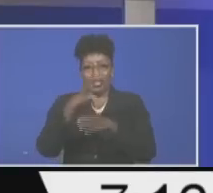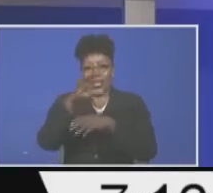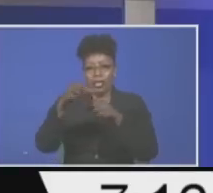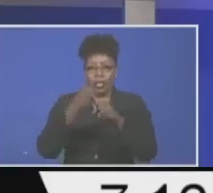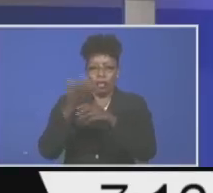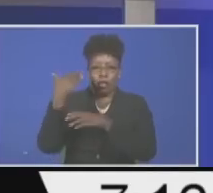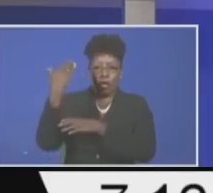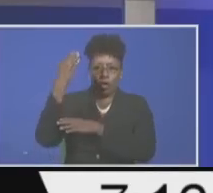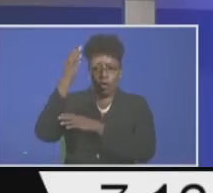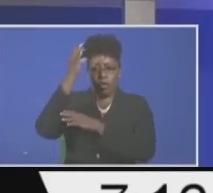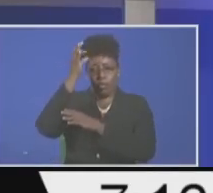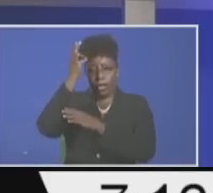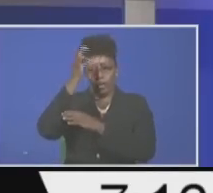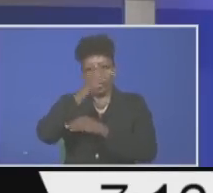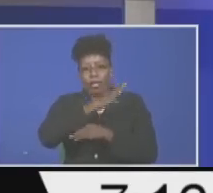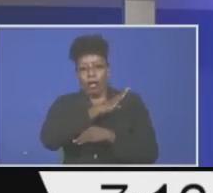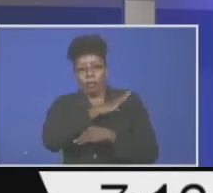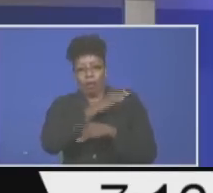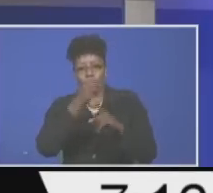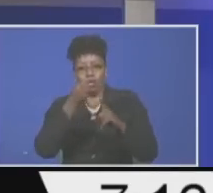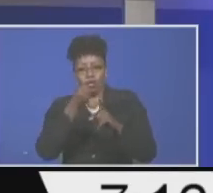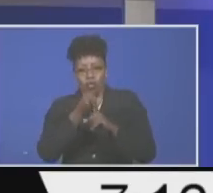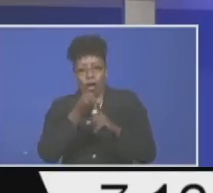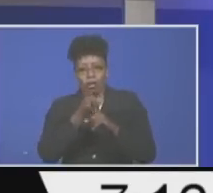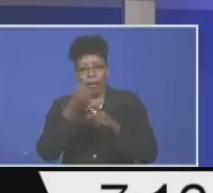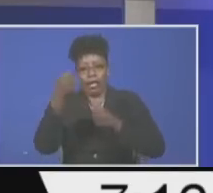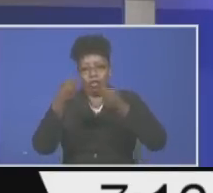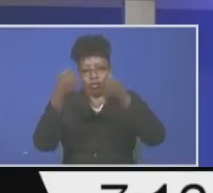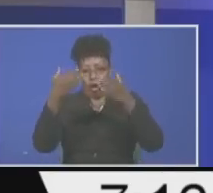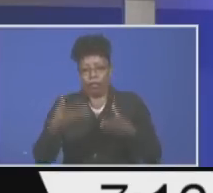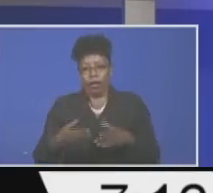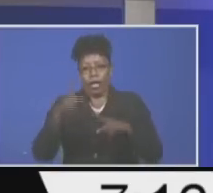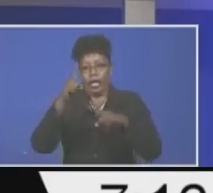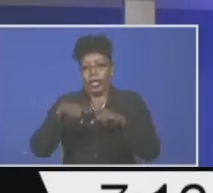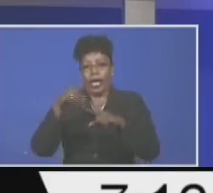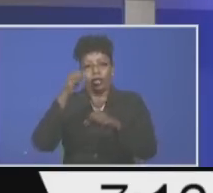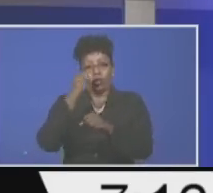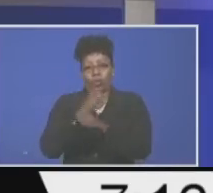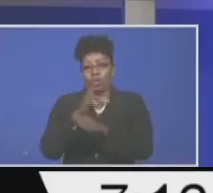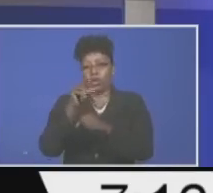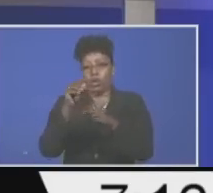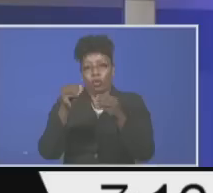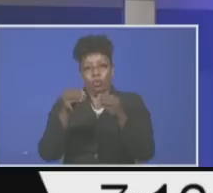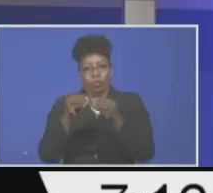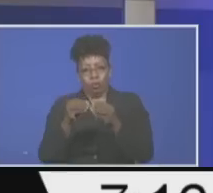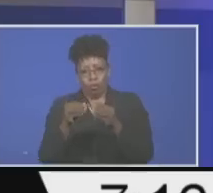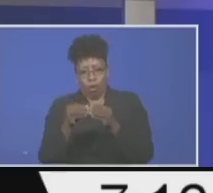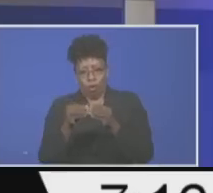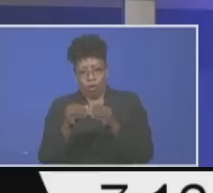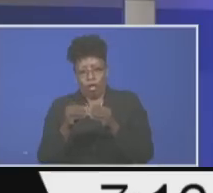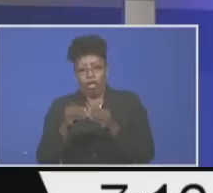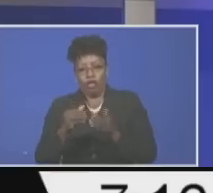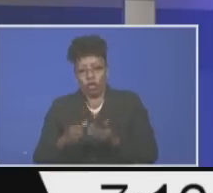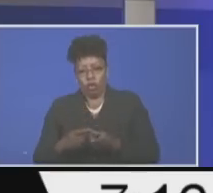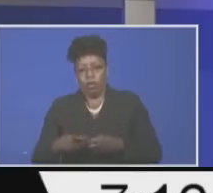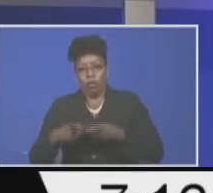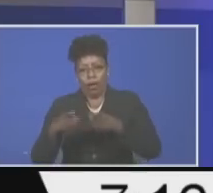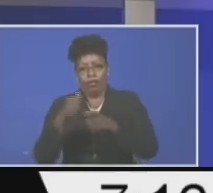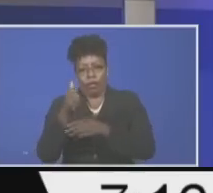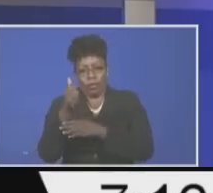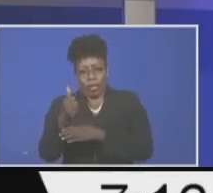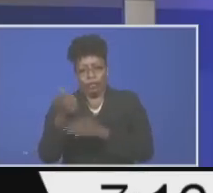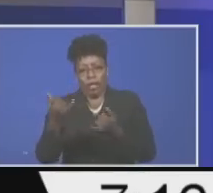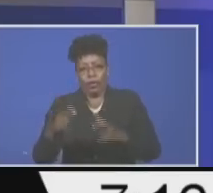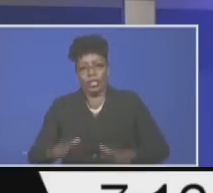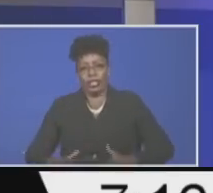Franklin Barnett was struck by the driver of a vehicle and can no longer work to provide for himself. He now lives in an abandoned building in the Bain and